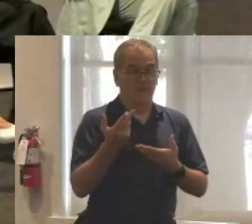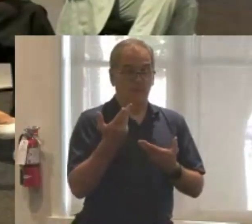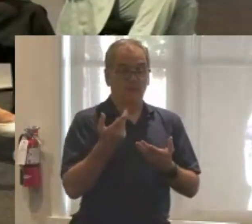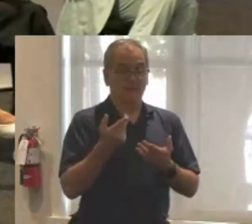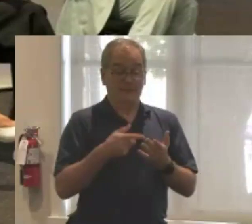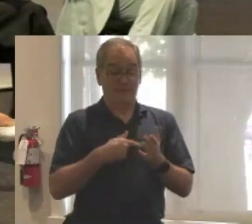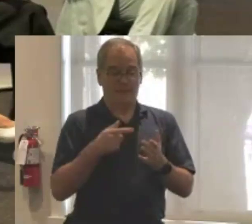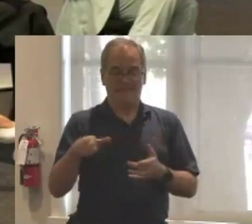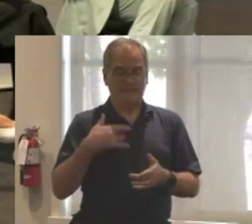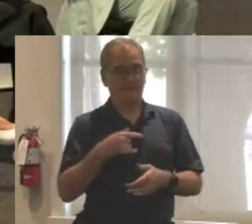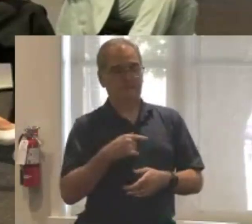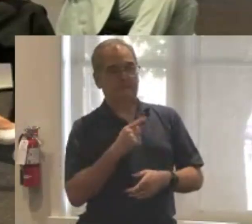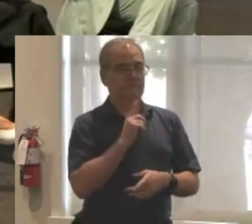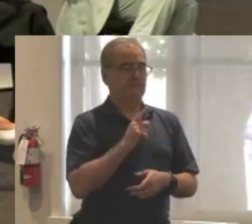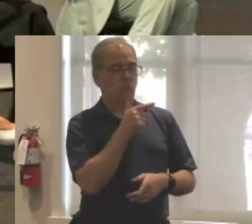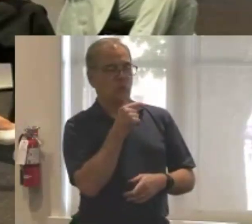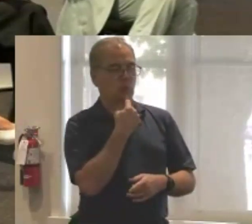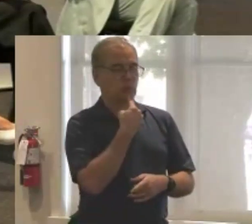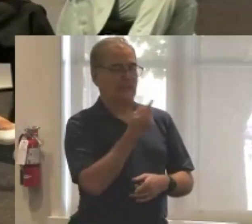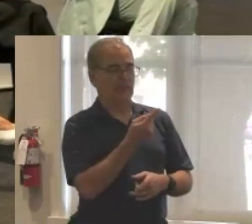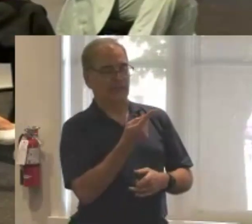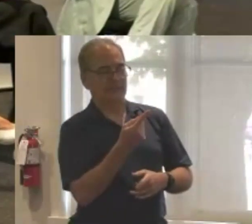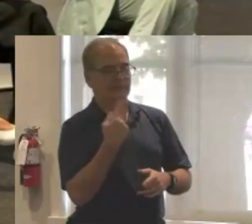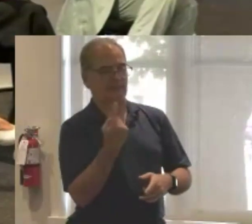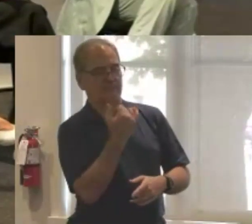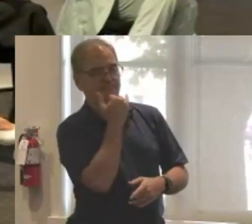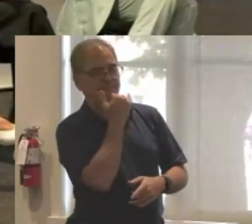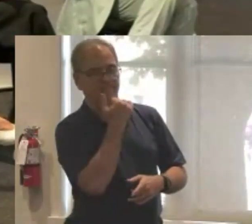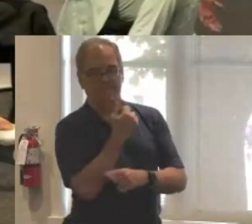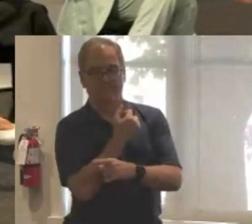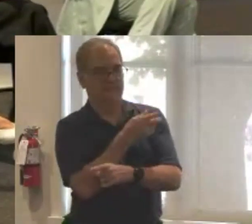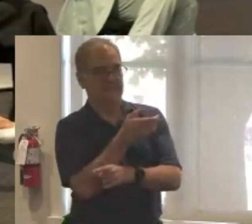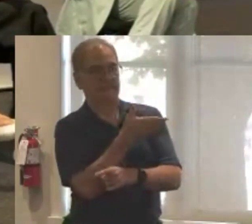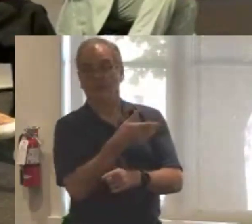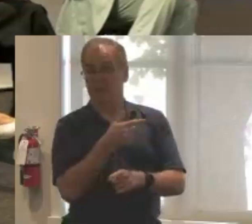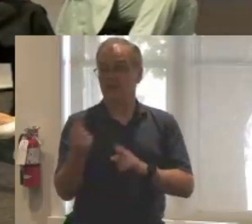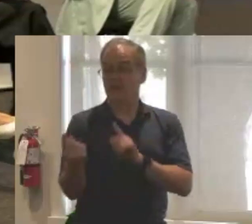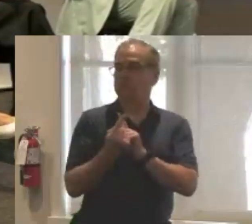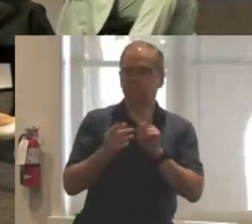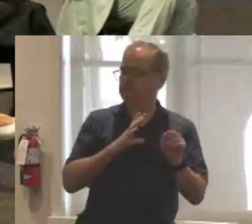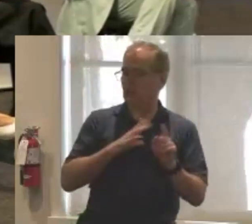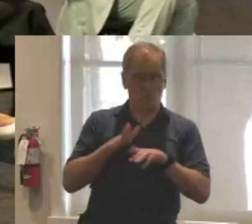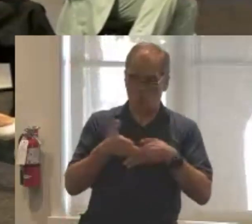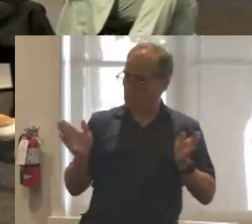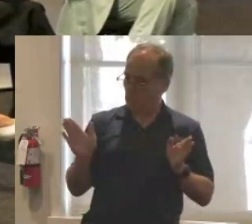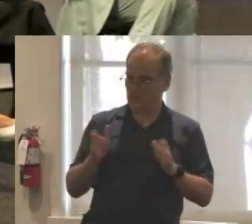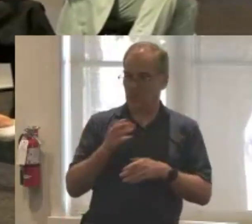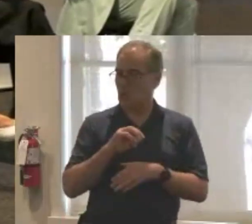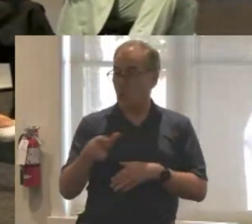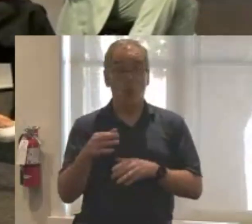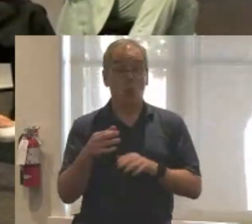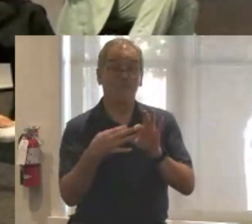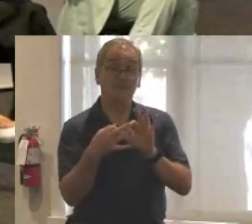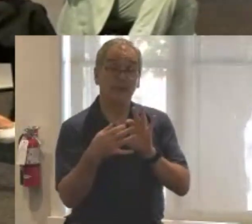feedback. So we can take that into consideration and us advocate with the organization to improve standards and make sure that the space